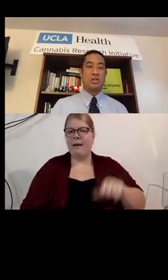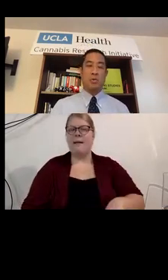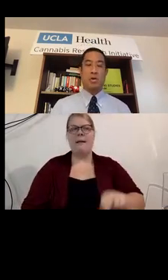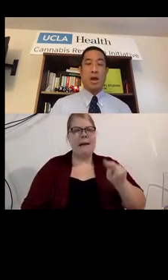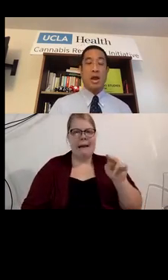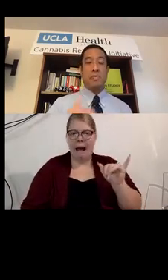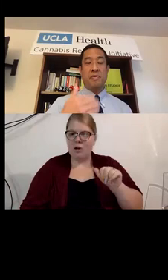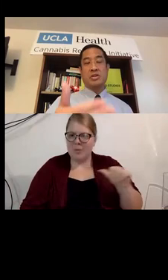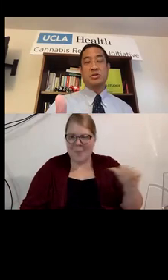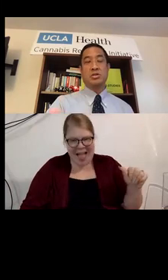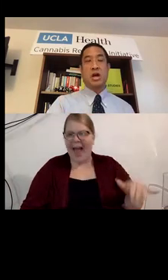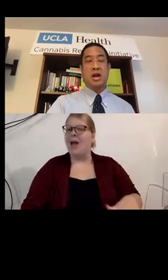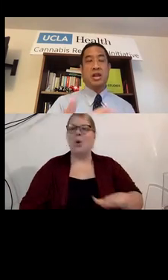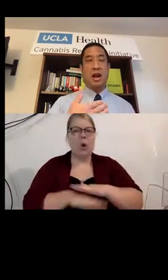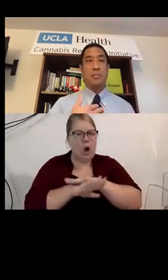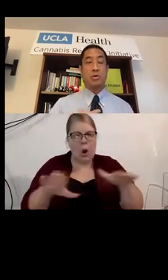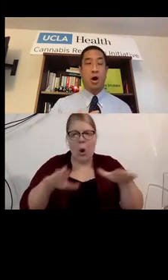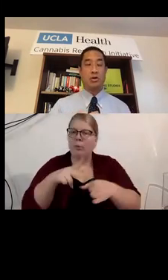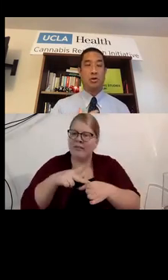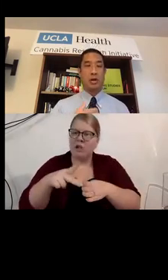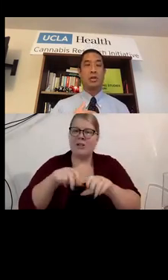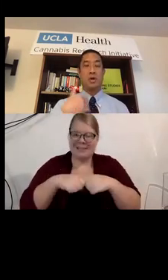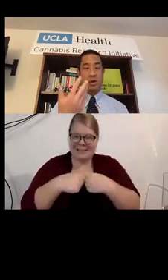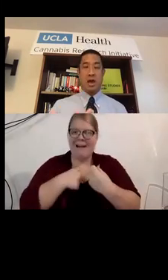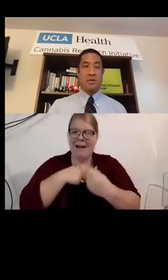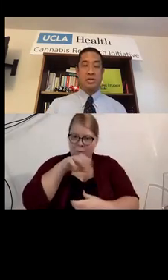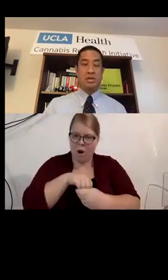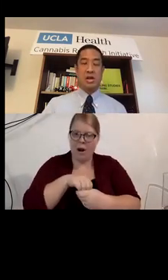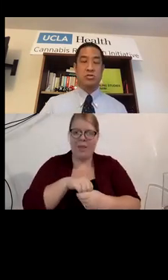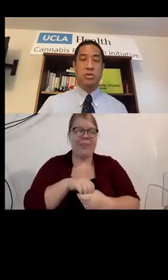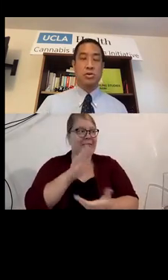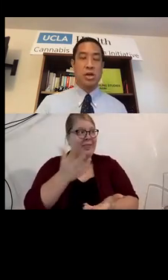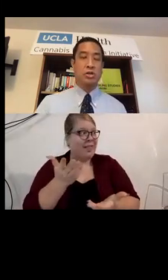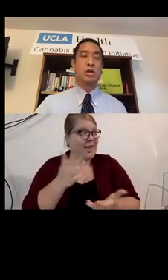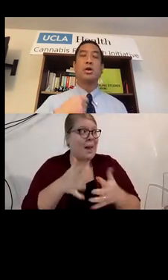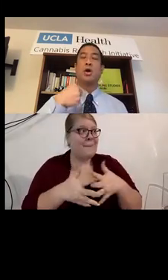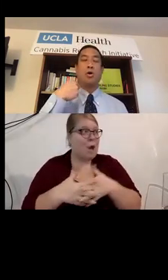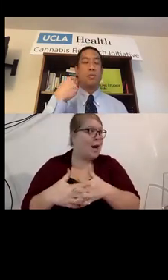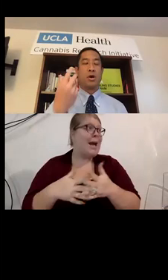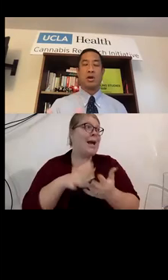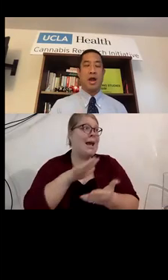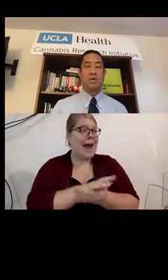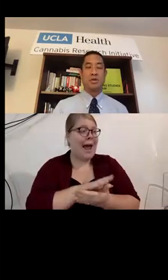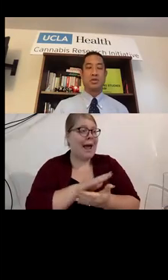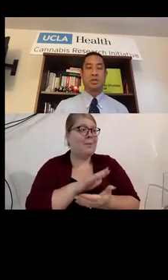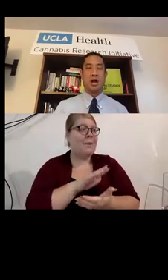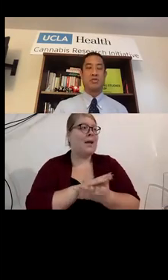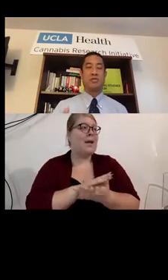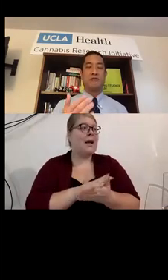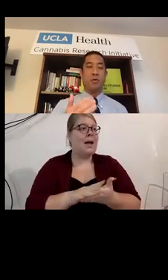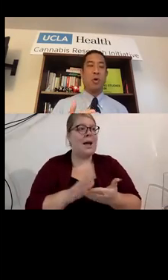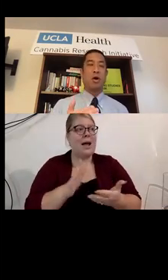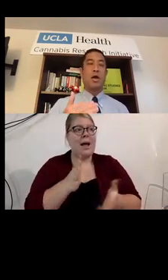not supported by any professional society that I belong to, like the American Academy of Psychiatric Association or American Academy of Addiction